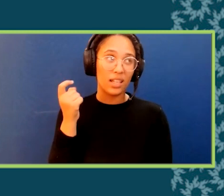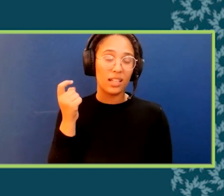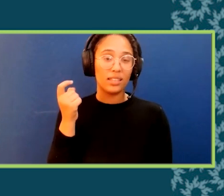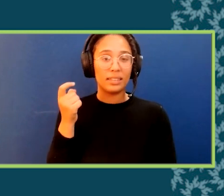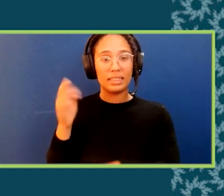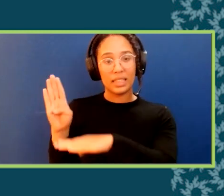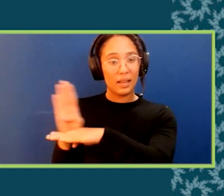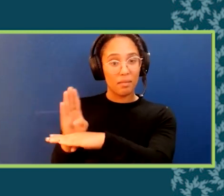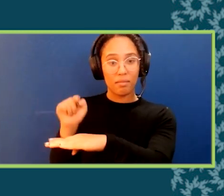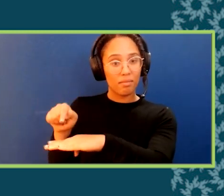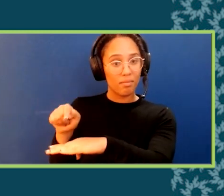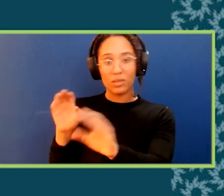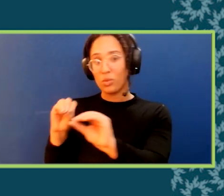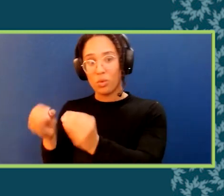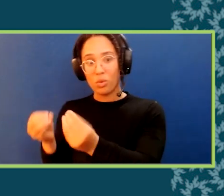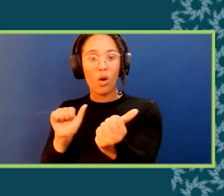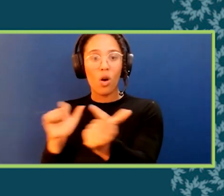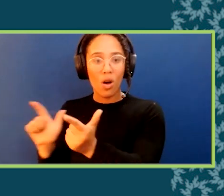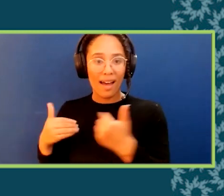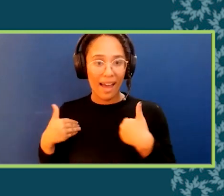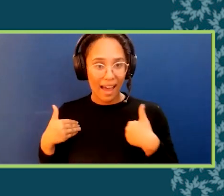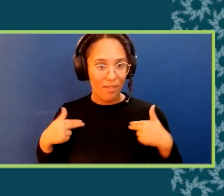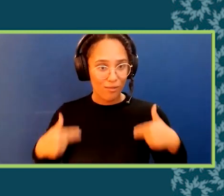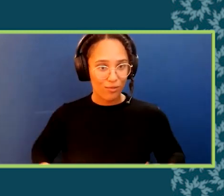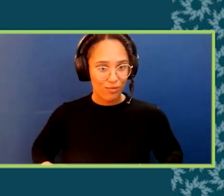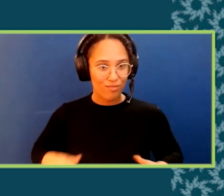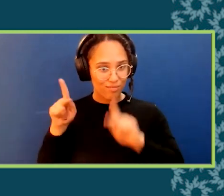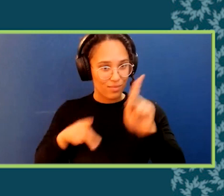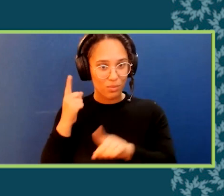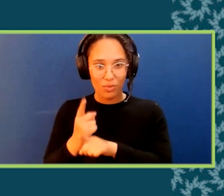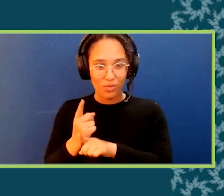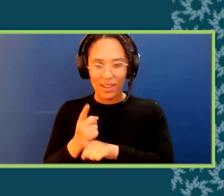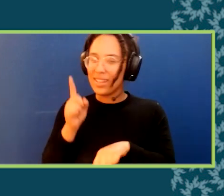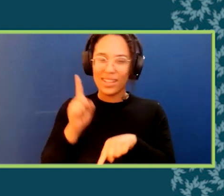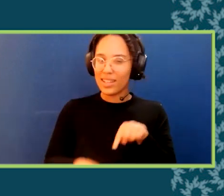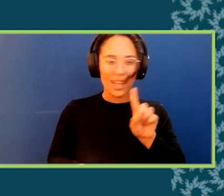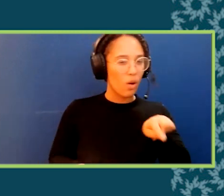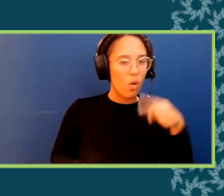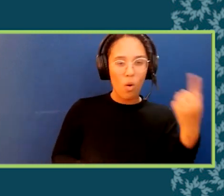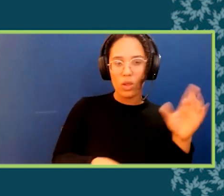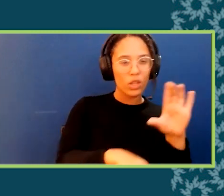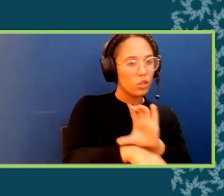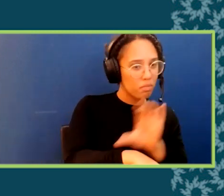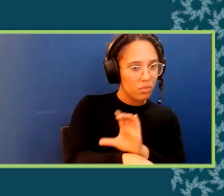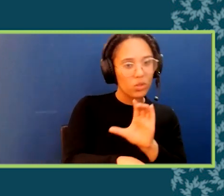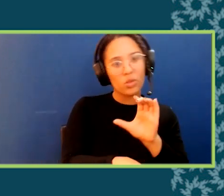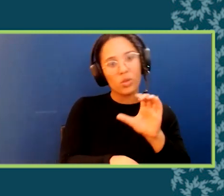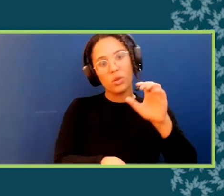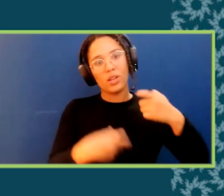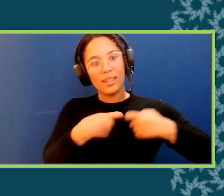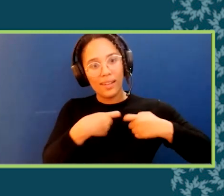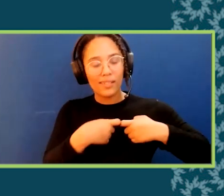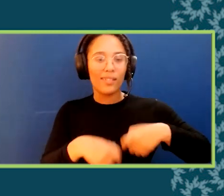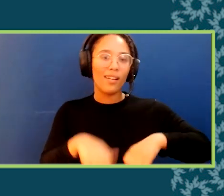without humans, right? Like you can't bring in computers and electronics and stones to do the work. People do the